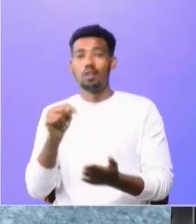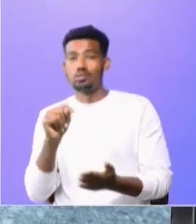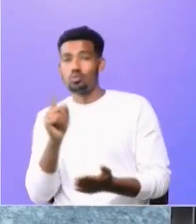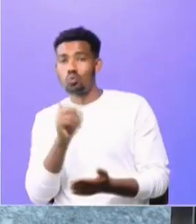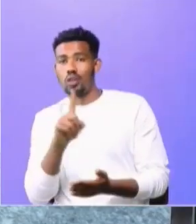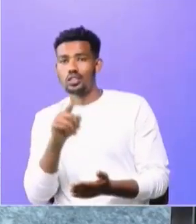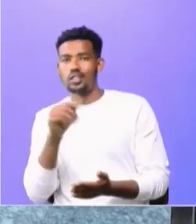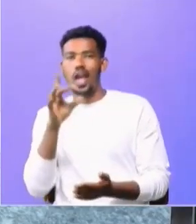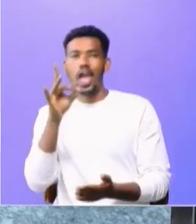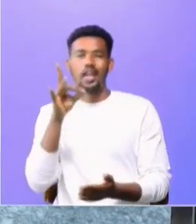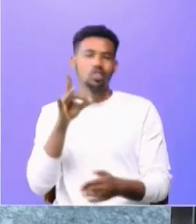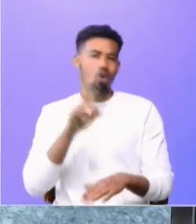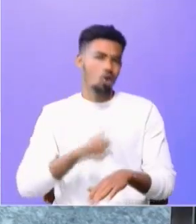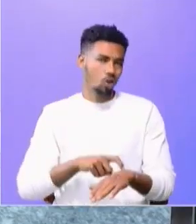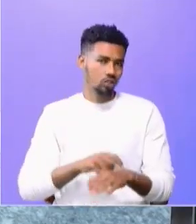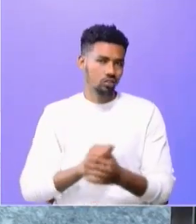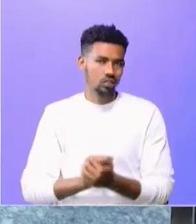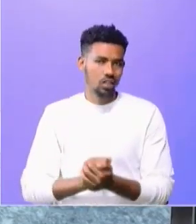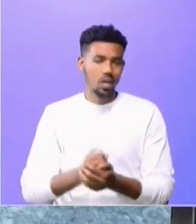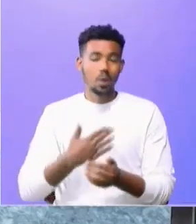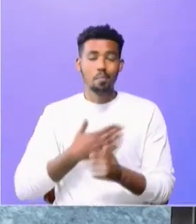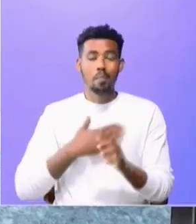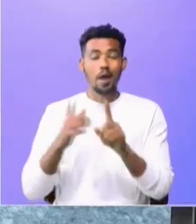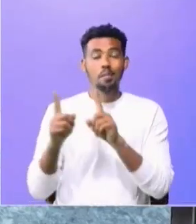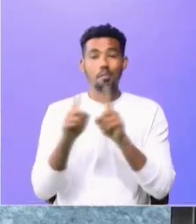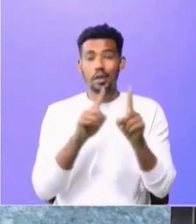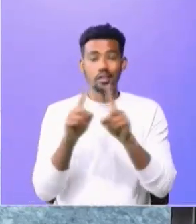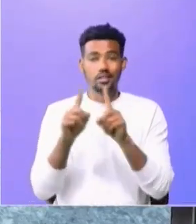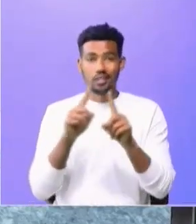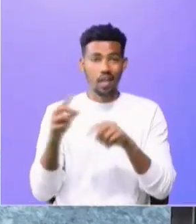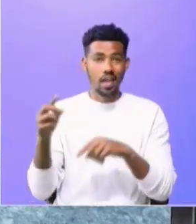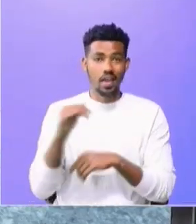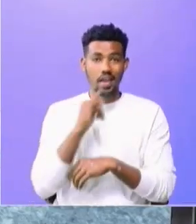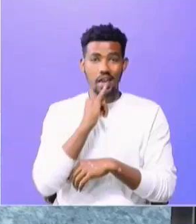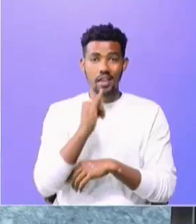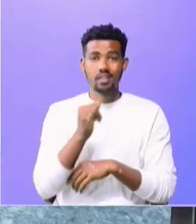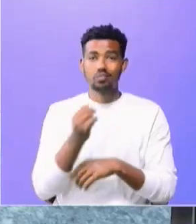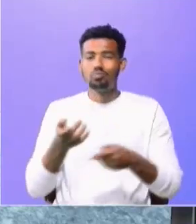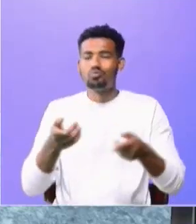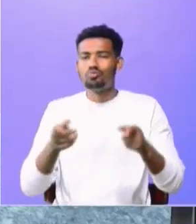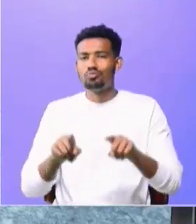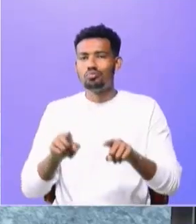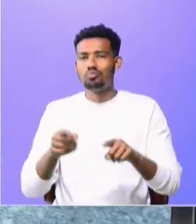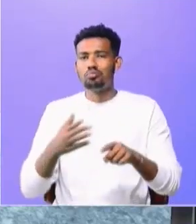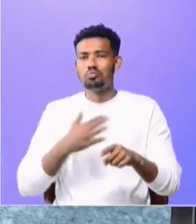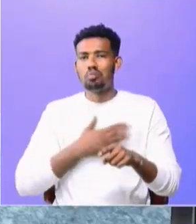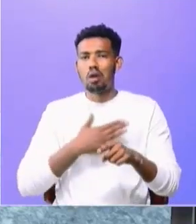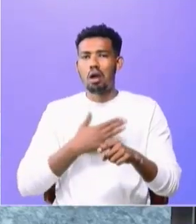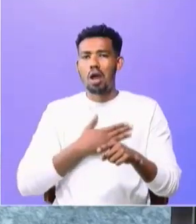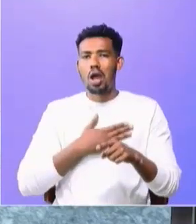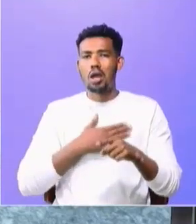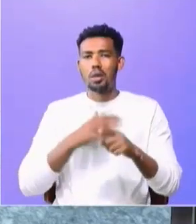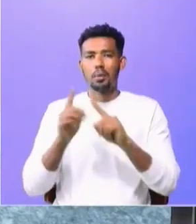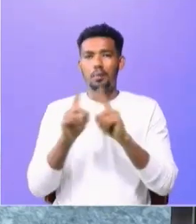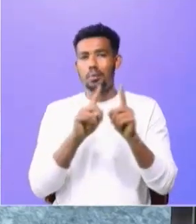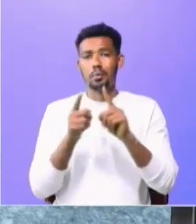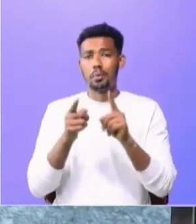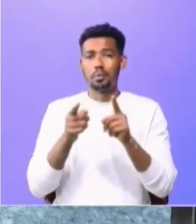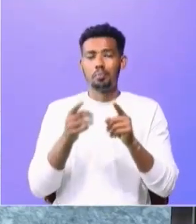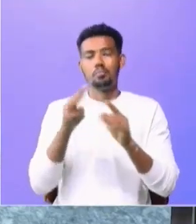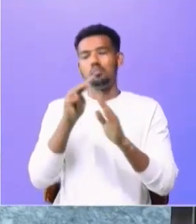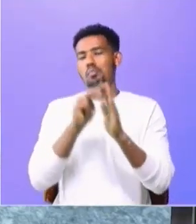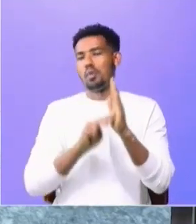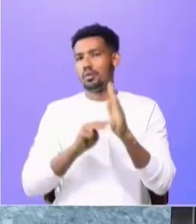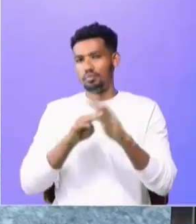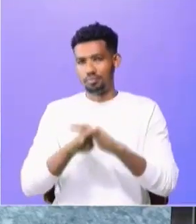o'clock. My birthday is in March. My birthday is in March. The